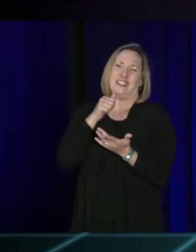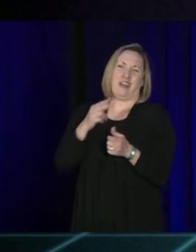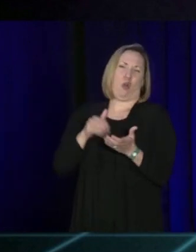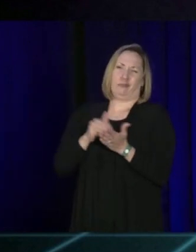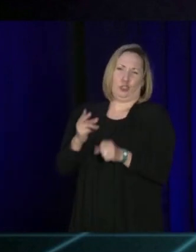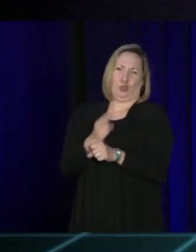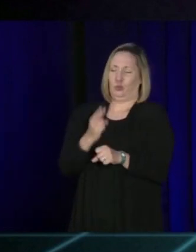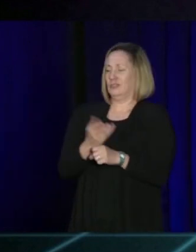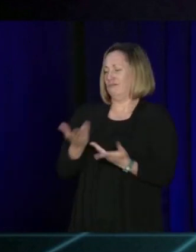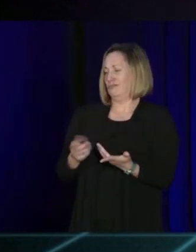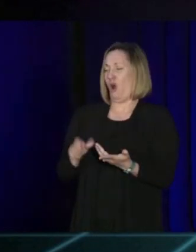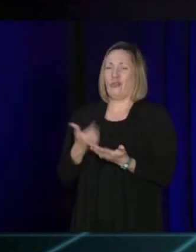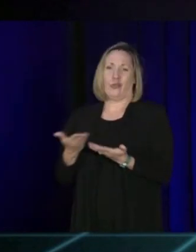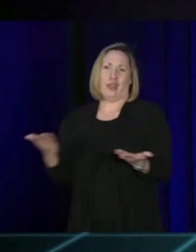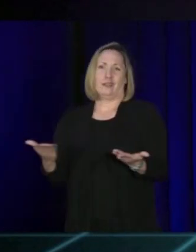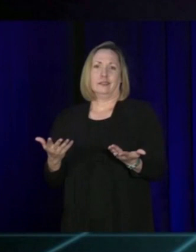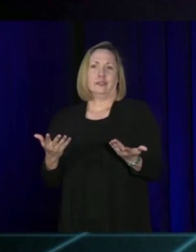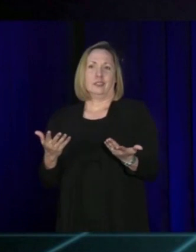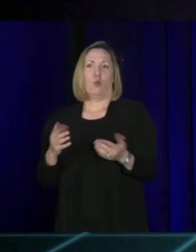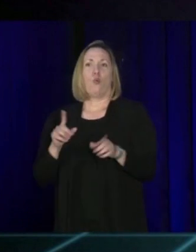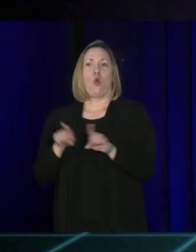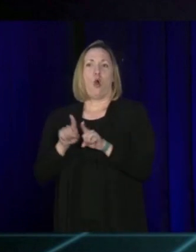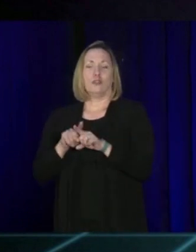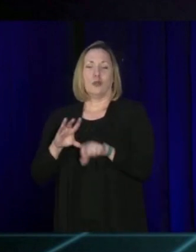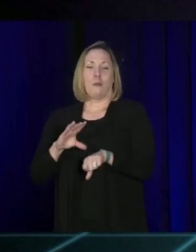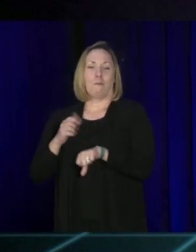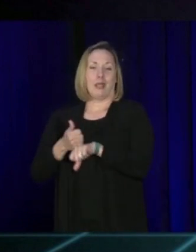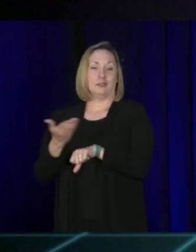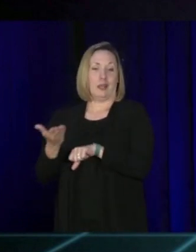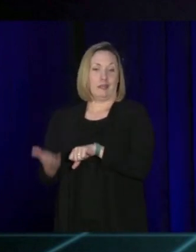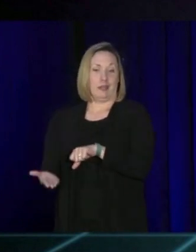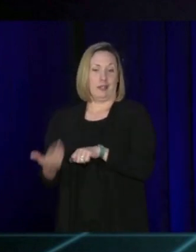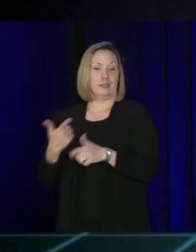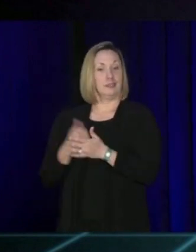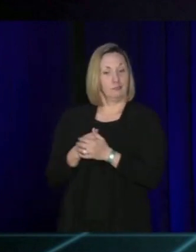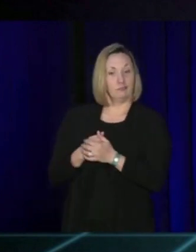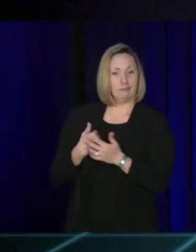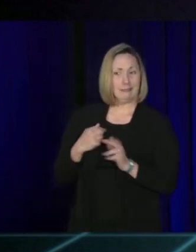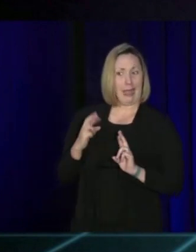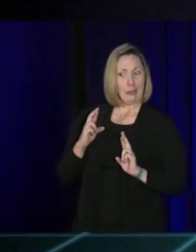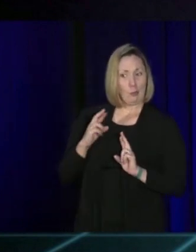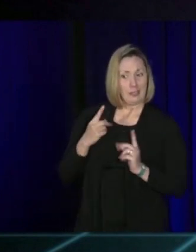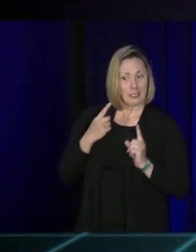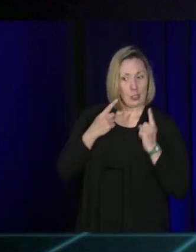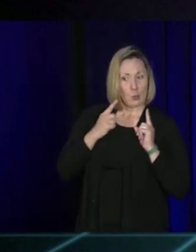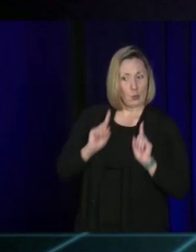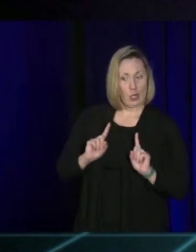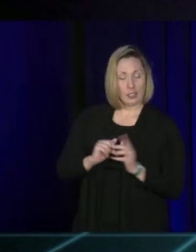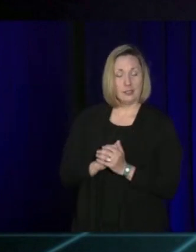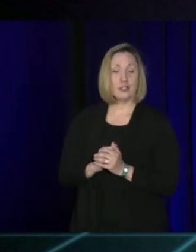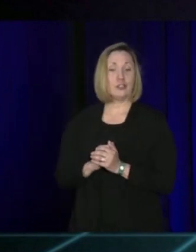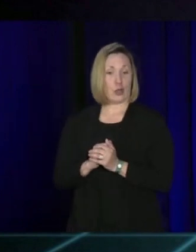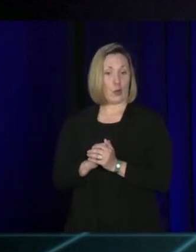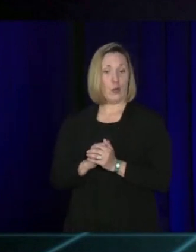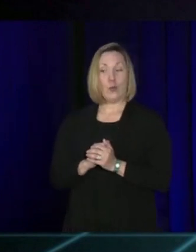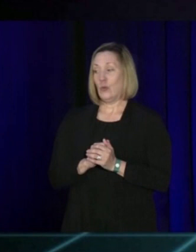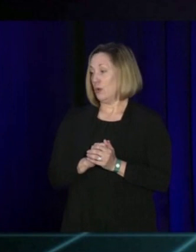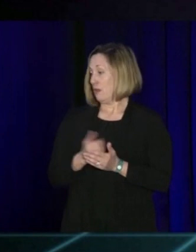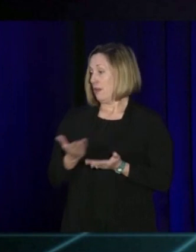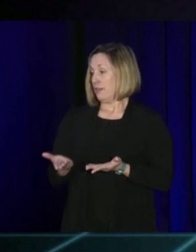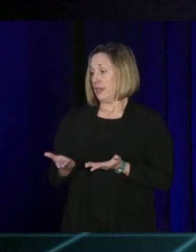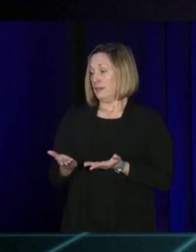also be somehow based on these. I really hope this is going to work. So these were